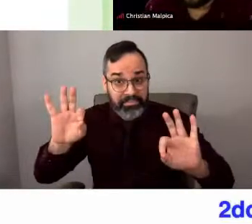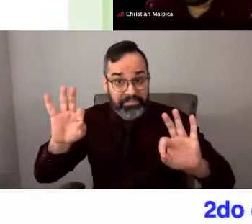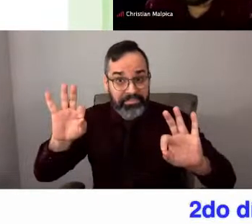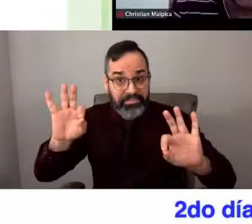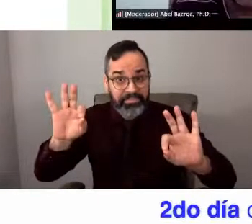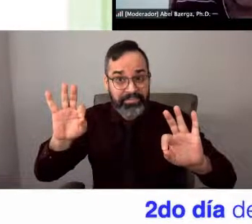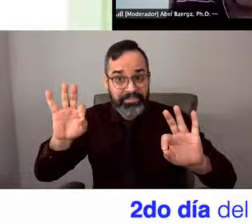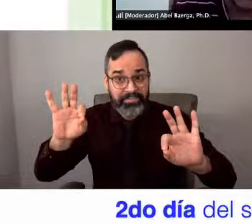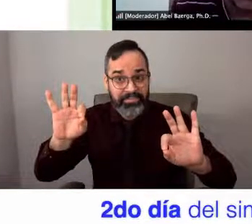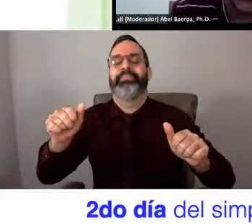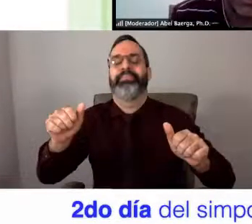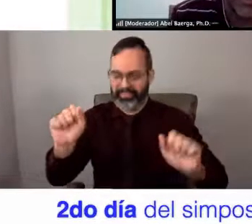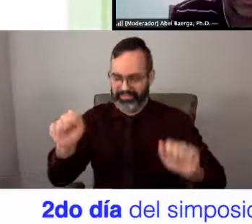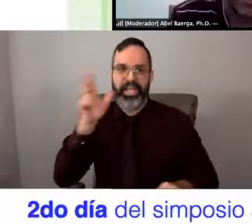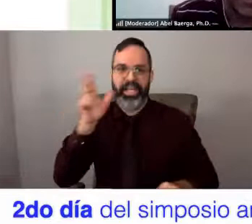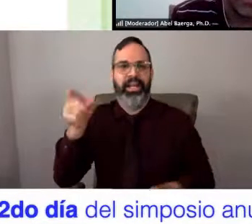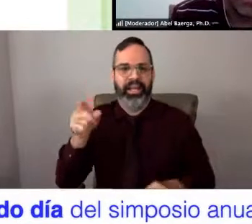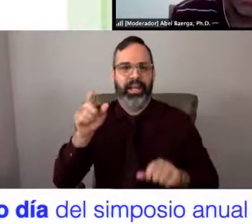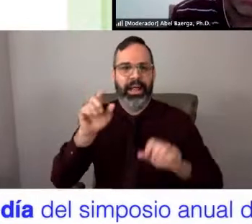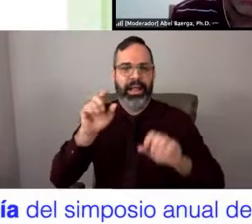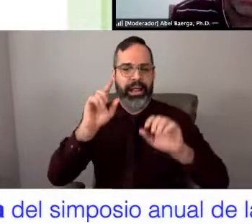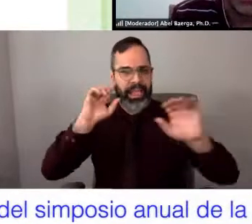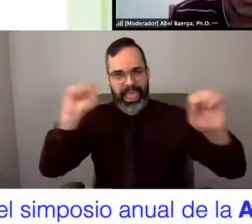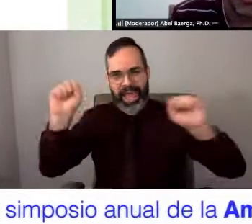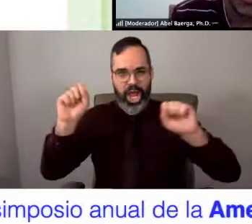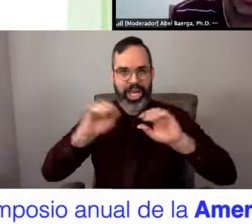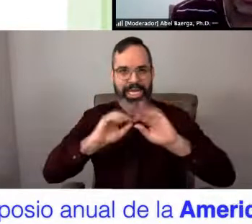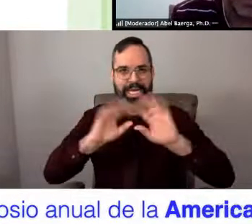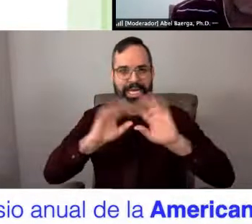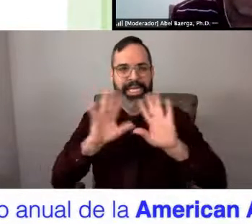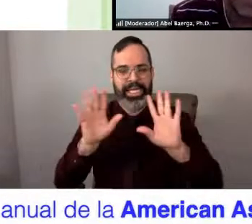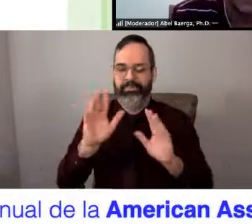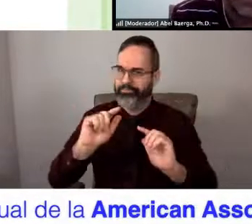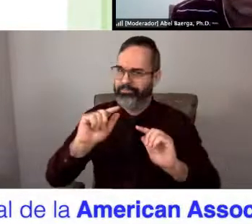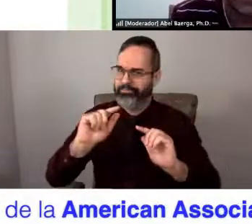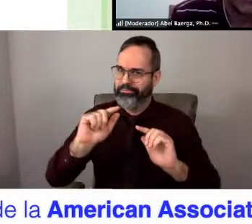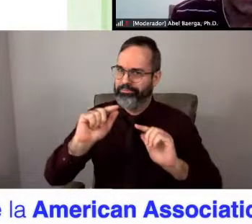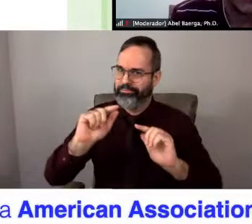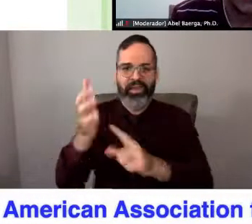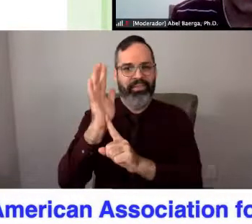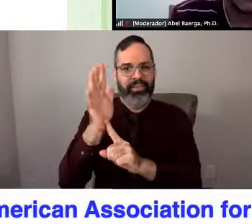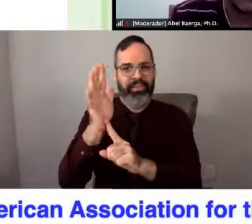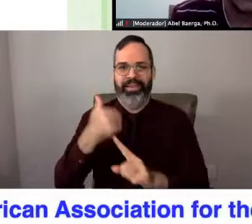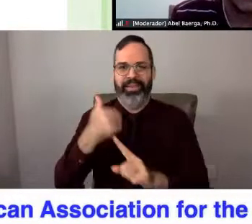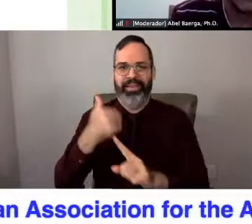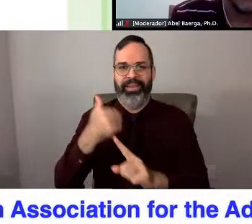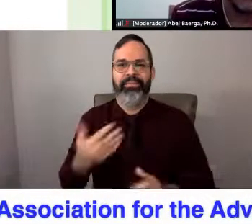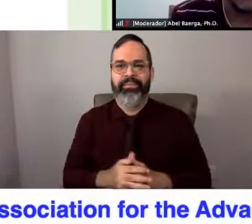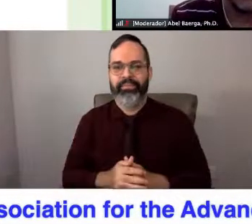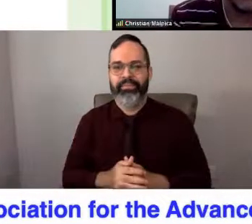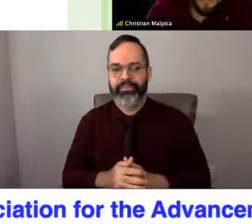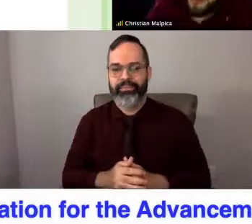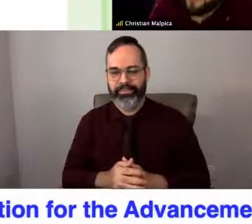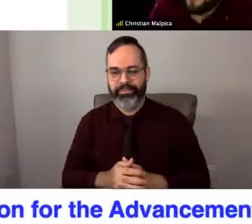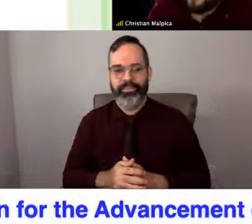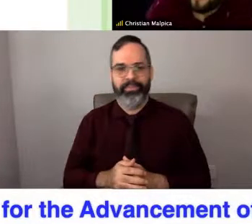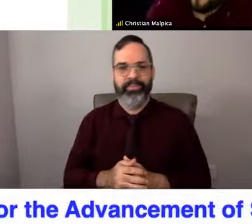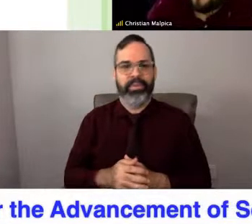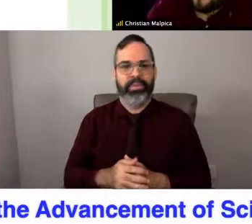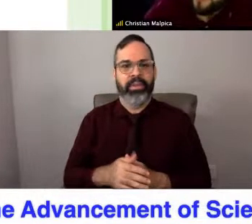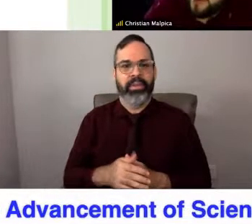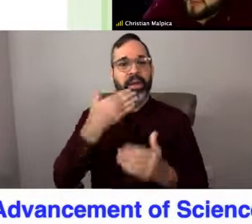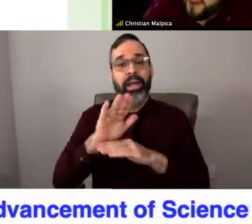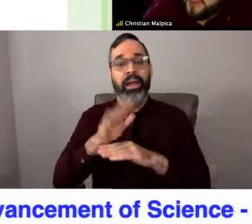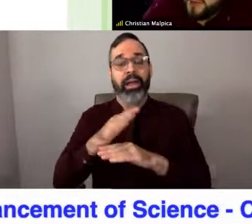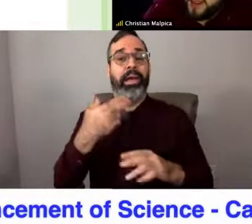Yes, we can hear you loud and clear. Okay. Cristian, it's all yours. You have 5 minutes. Okay. Well, good afternoon. My name is